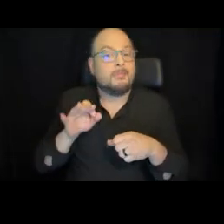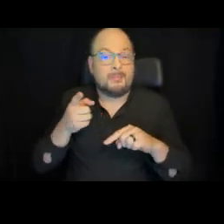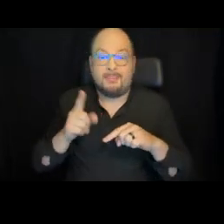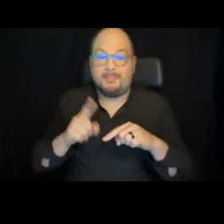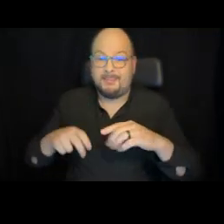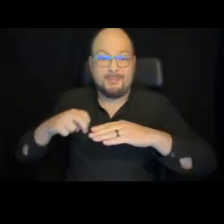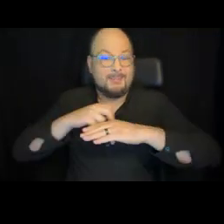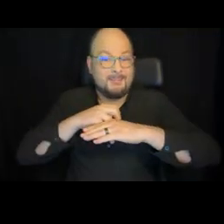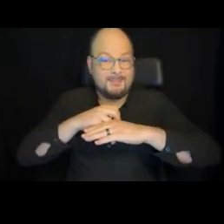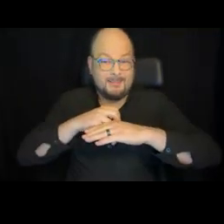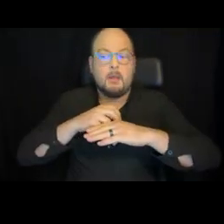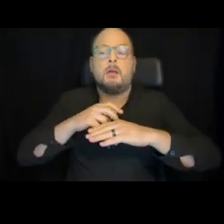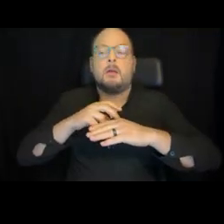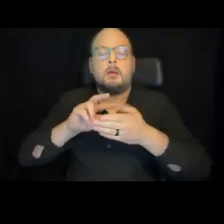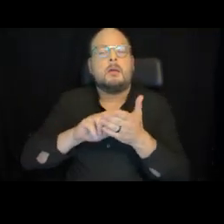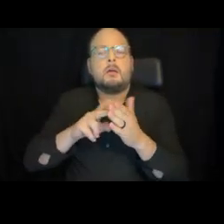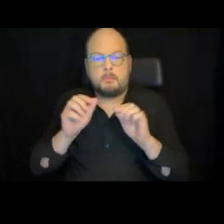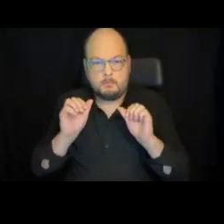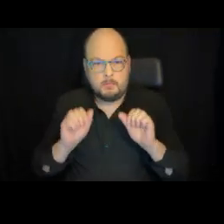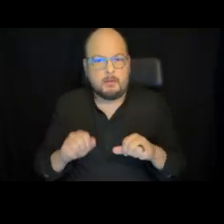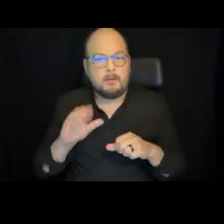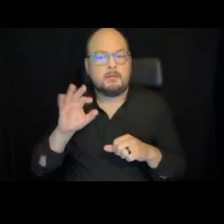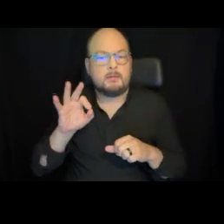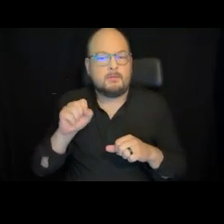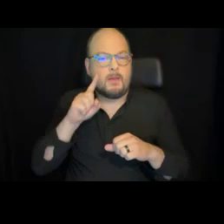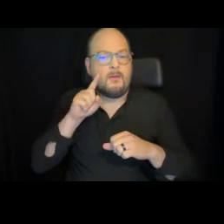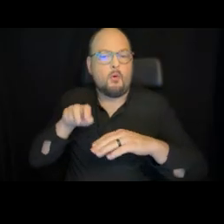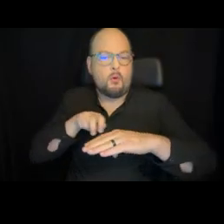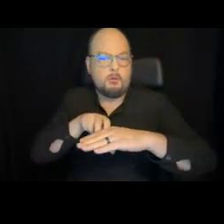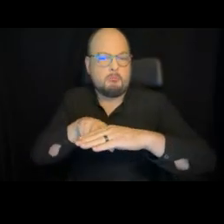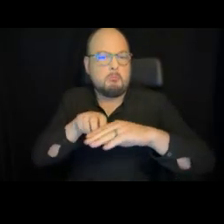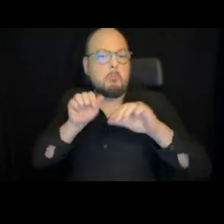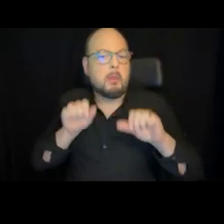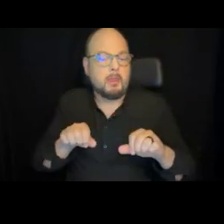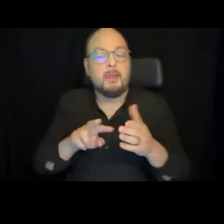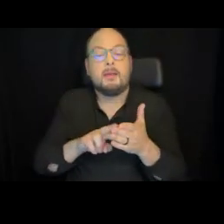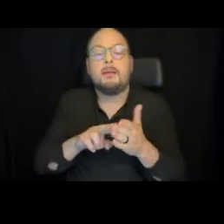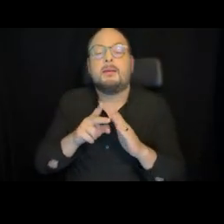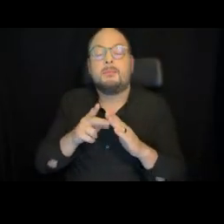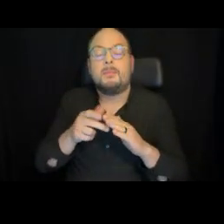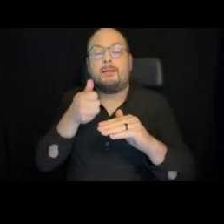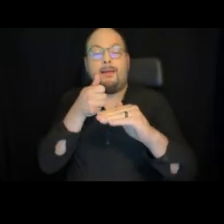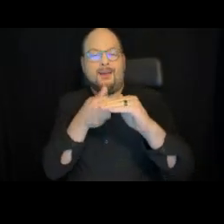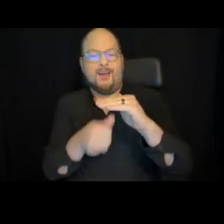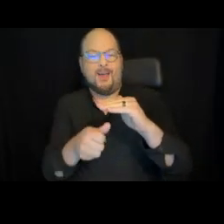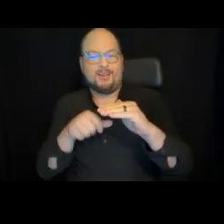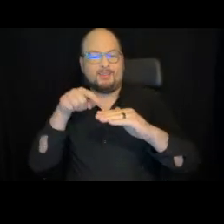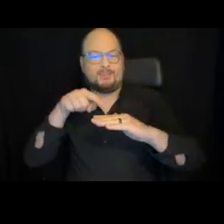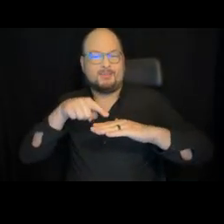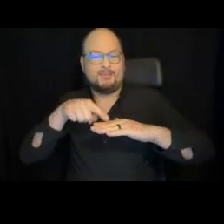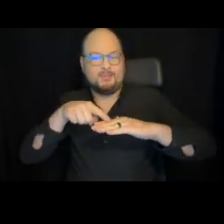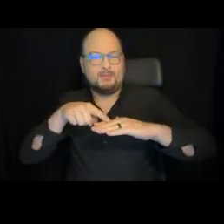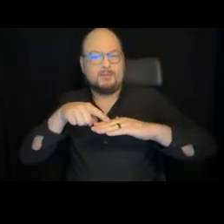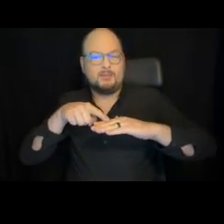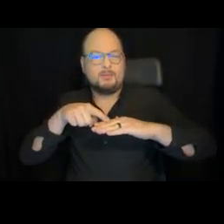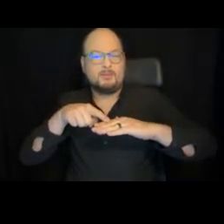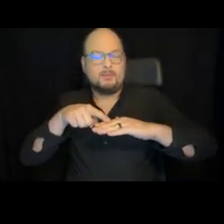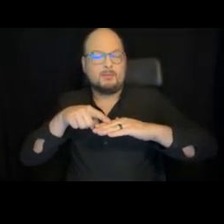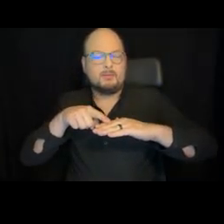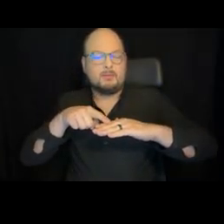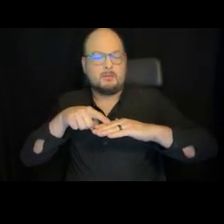allow providing clear floor space for forward approach by providing knee space under the lavatory that is 30 inches wide